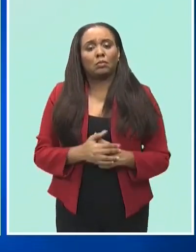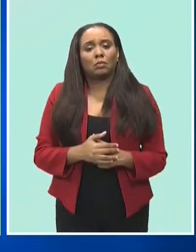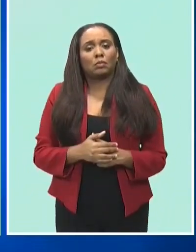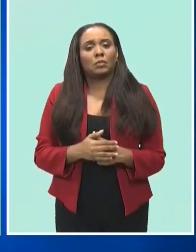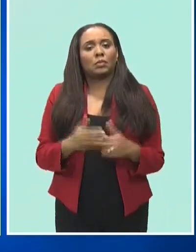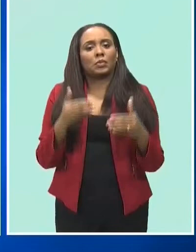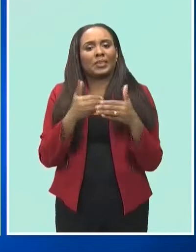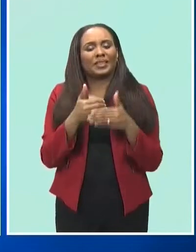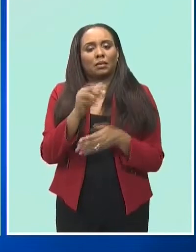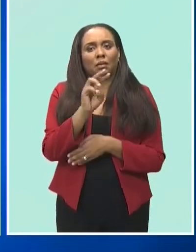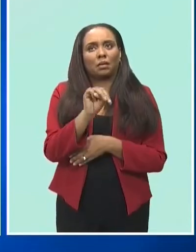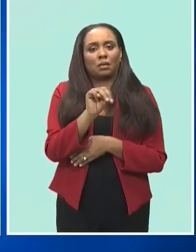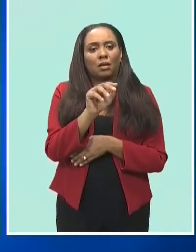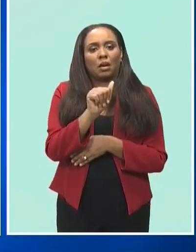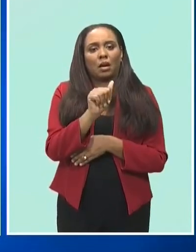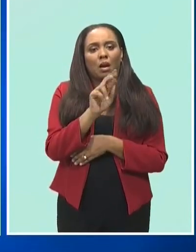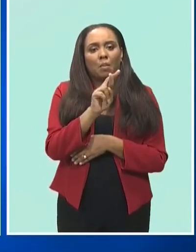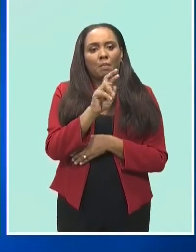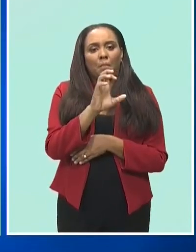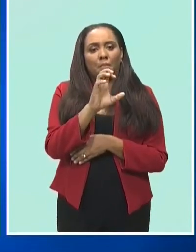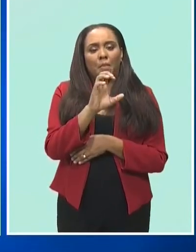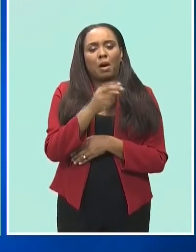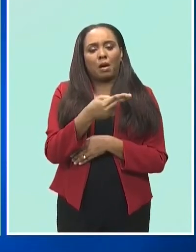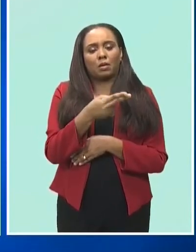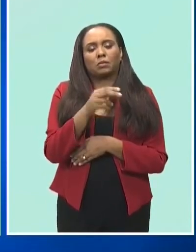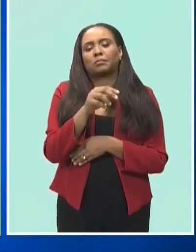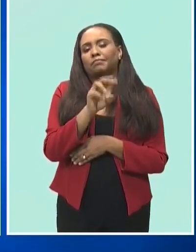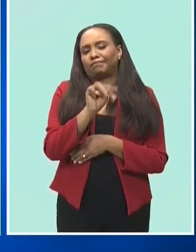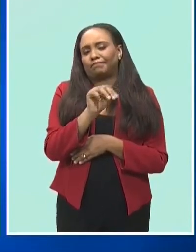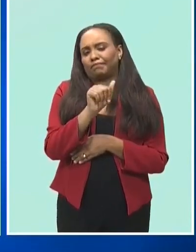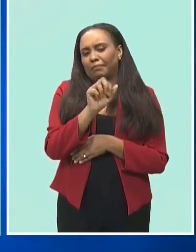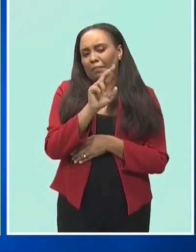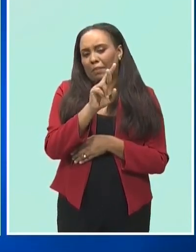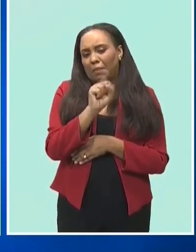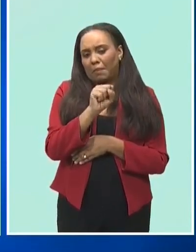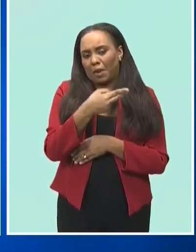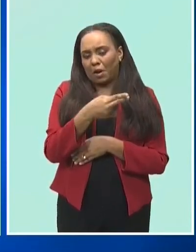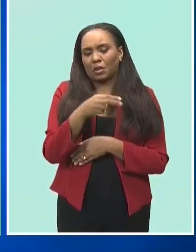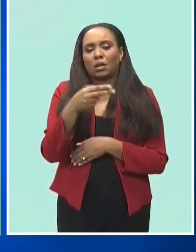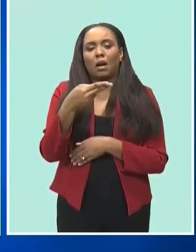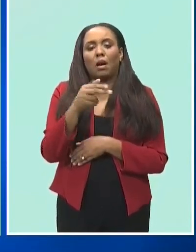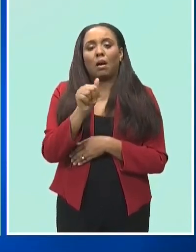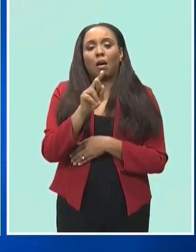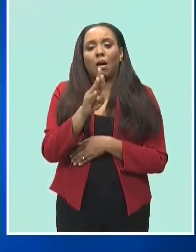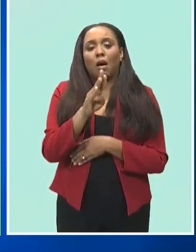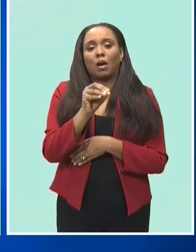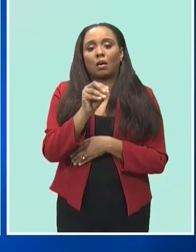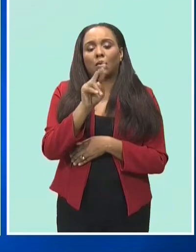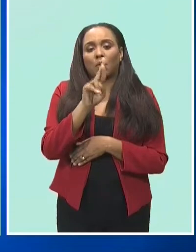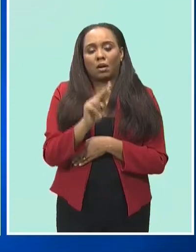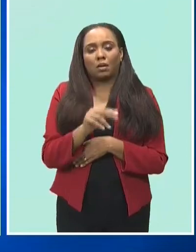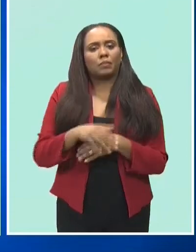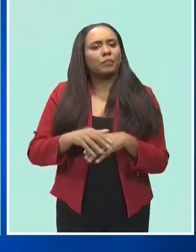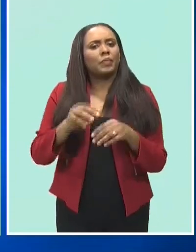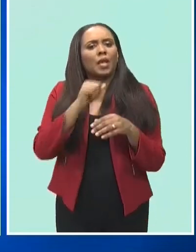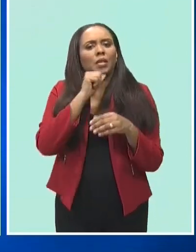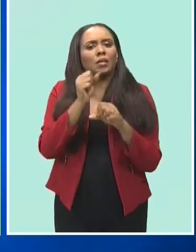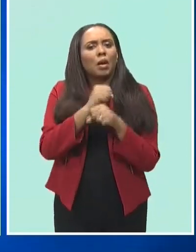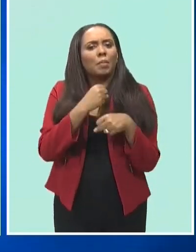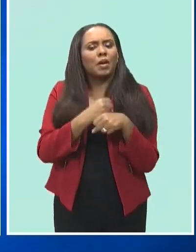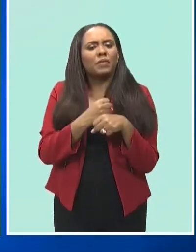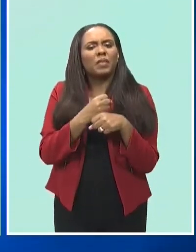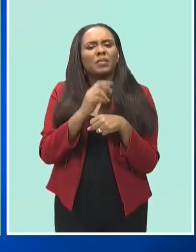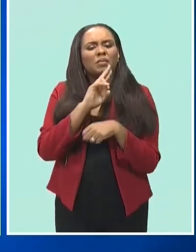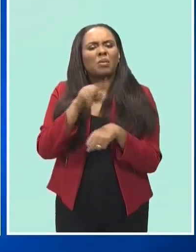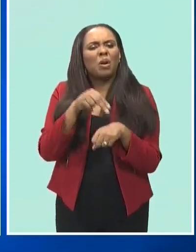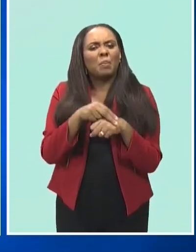of Spring City. Now, many people assume that these structures are made from normal tent material like canvas. However, these experts say that these are